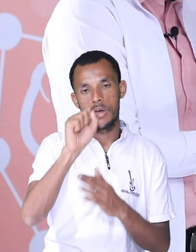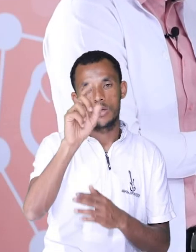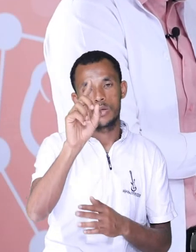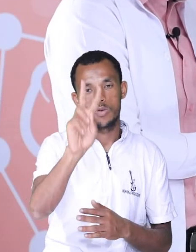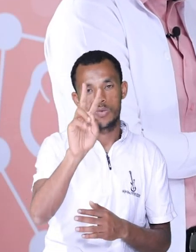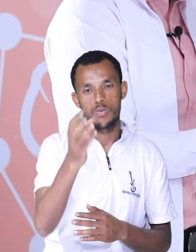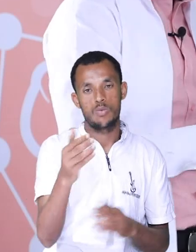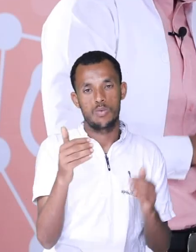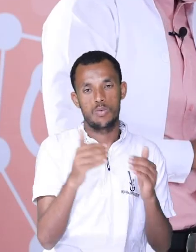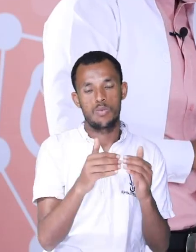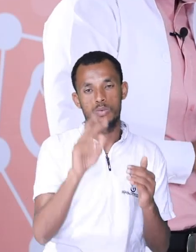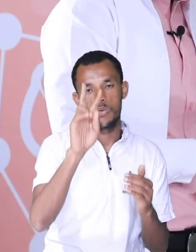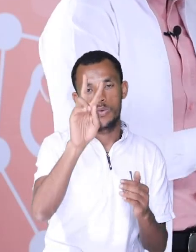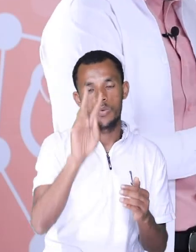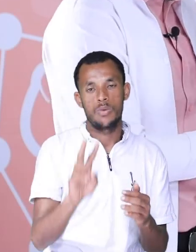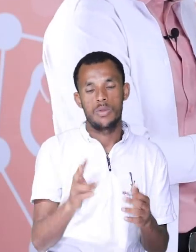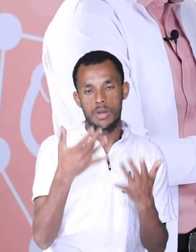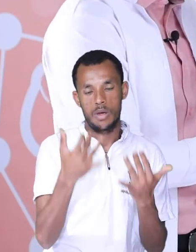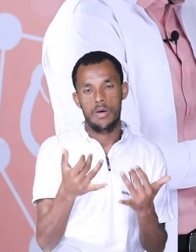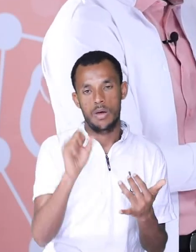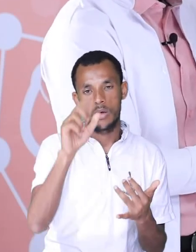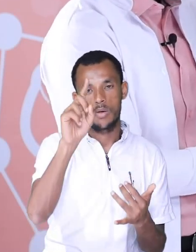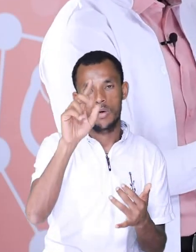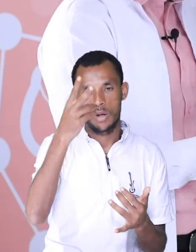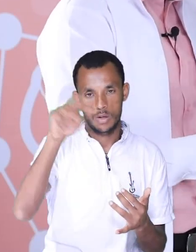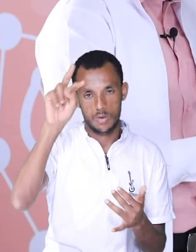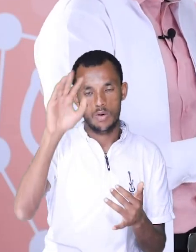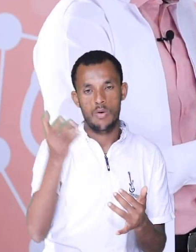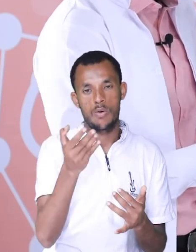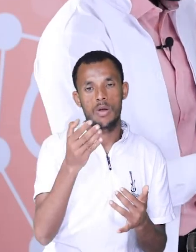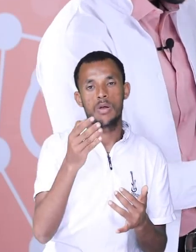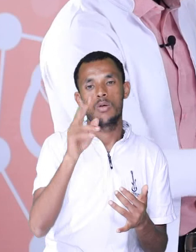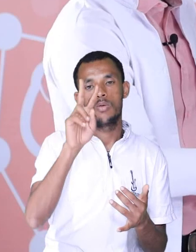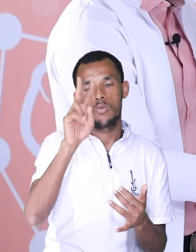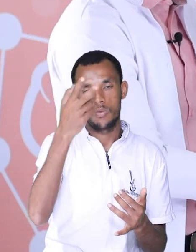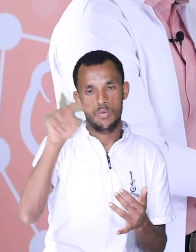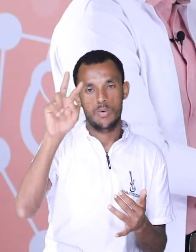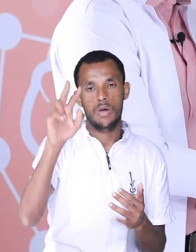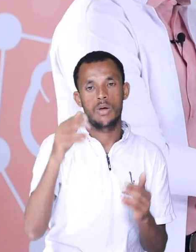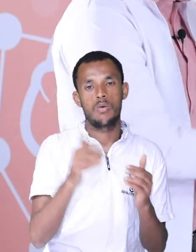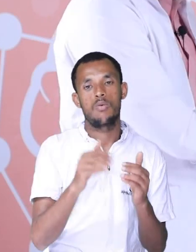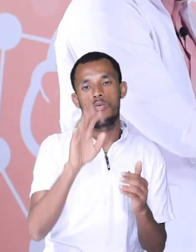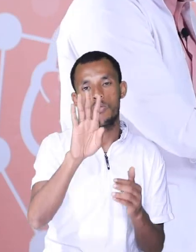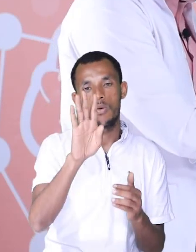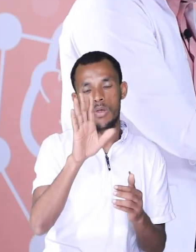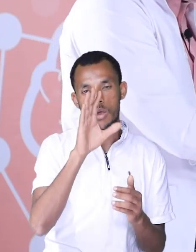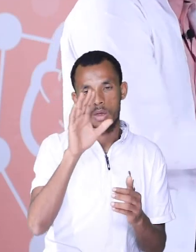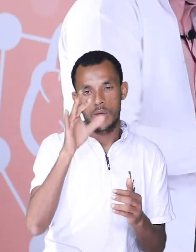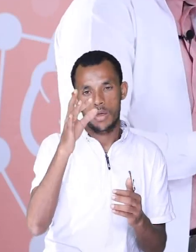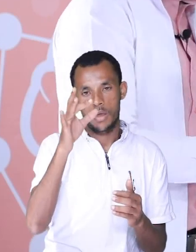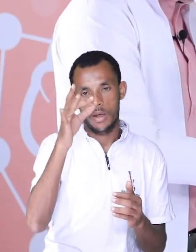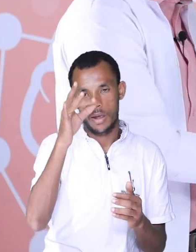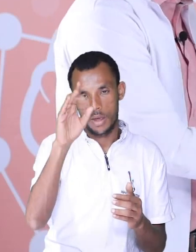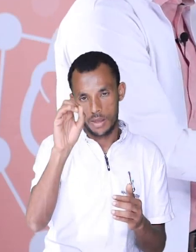is equal to 2. Now, S1 square over 2 square. 2 square is 4. 80